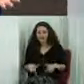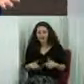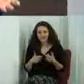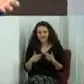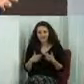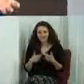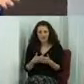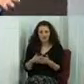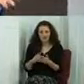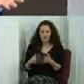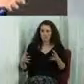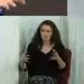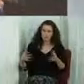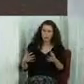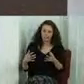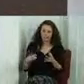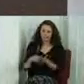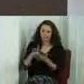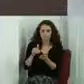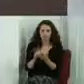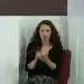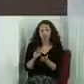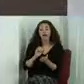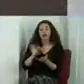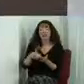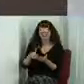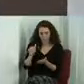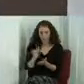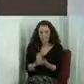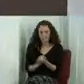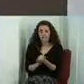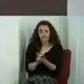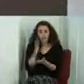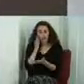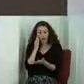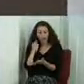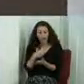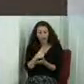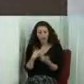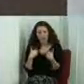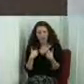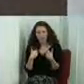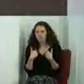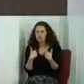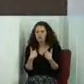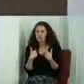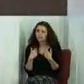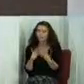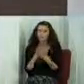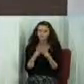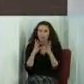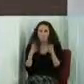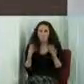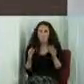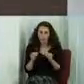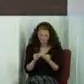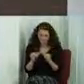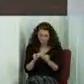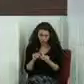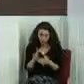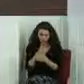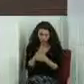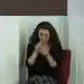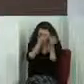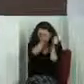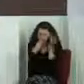boldness of abundance, knowing that we have yet so much more to share. May